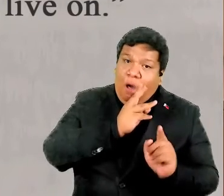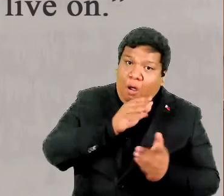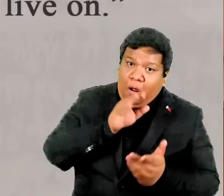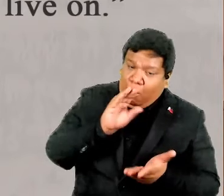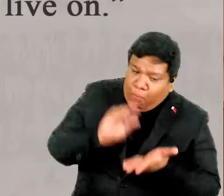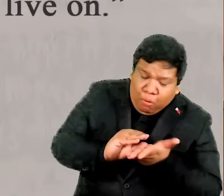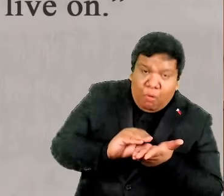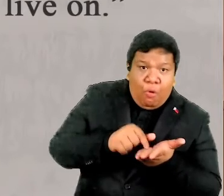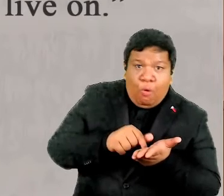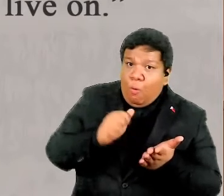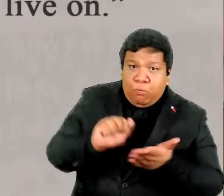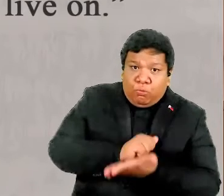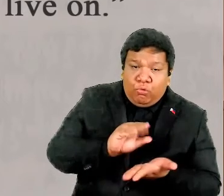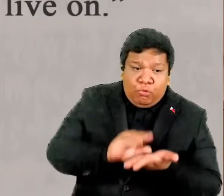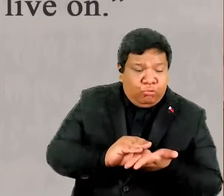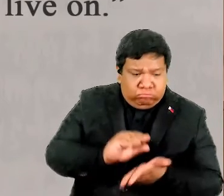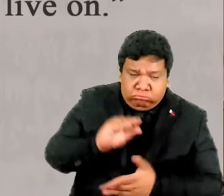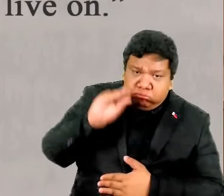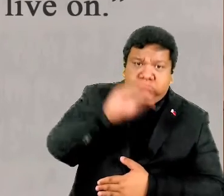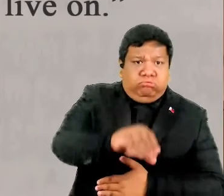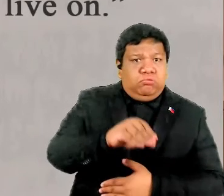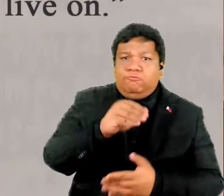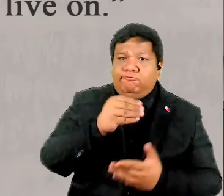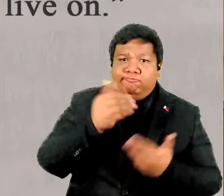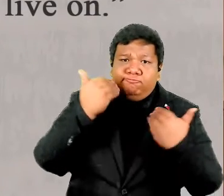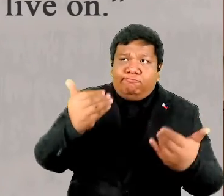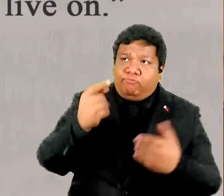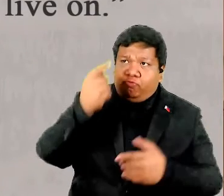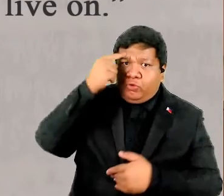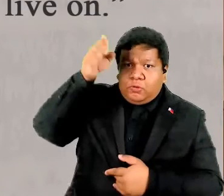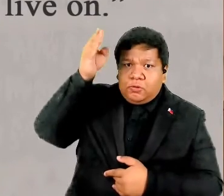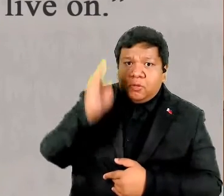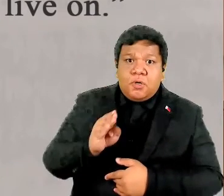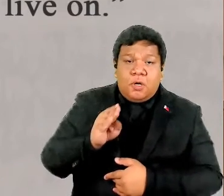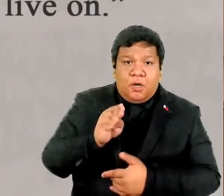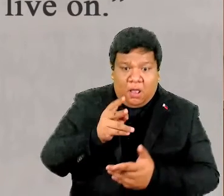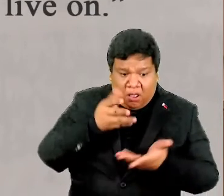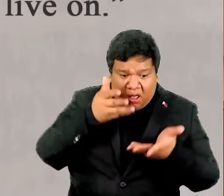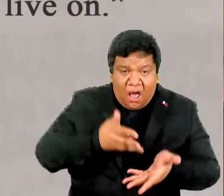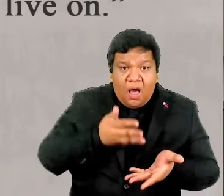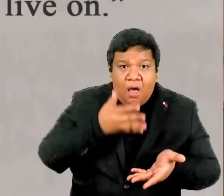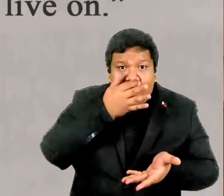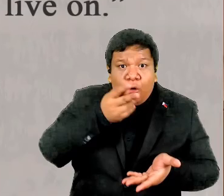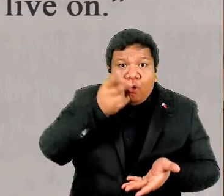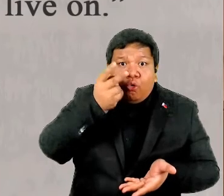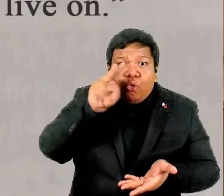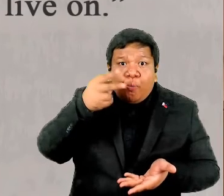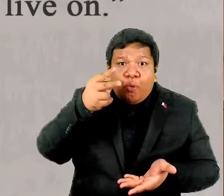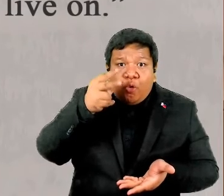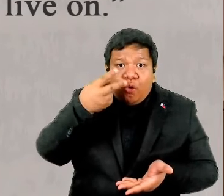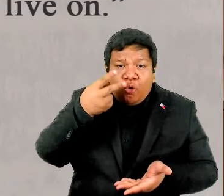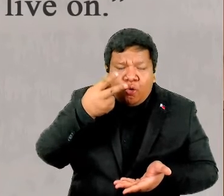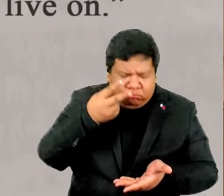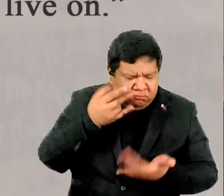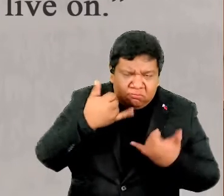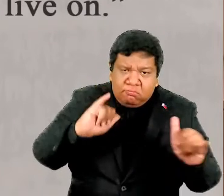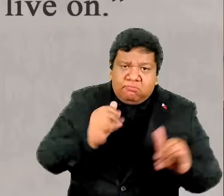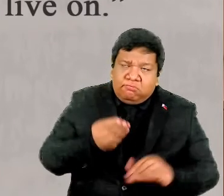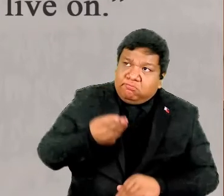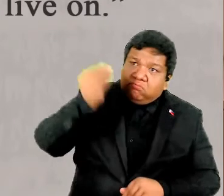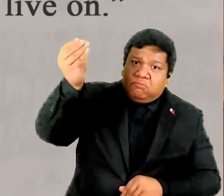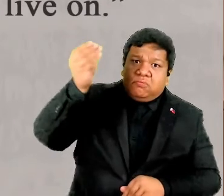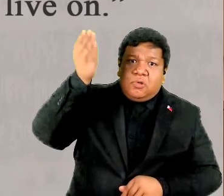in everything, all she had to live on. She gave the last two coin as treasure to